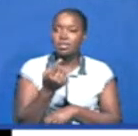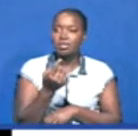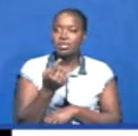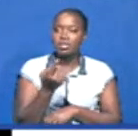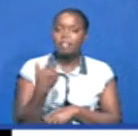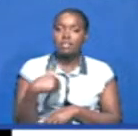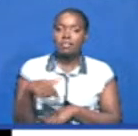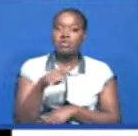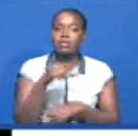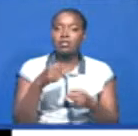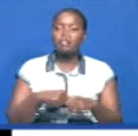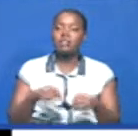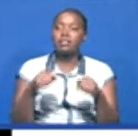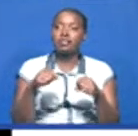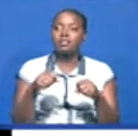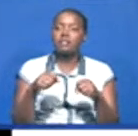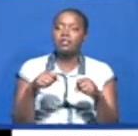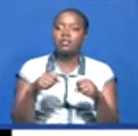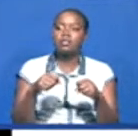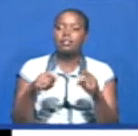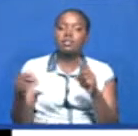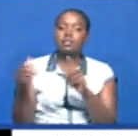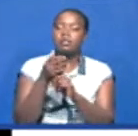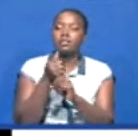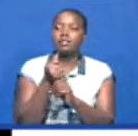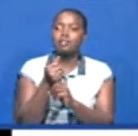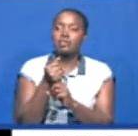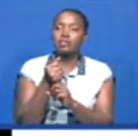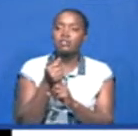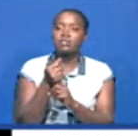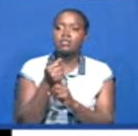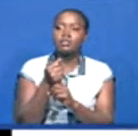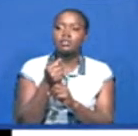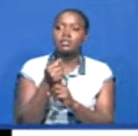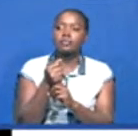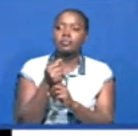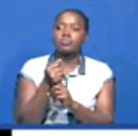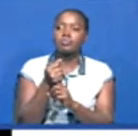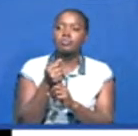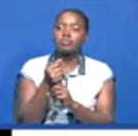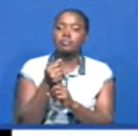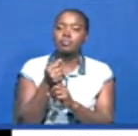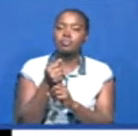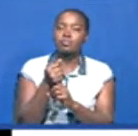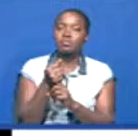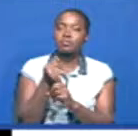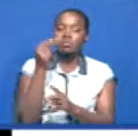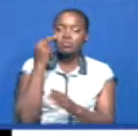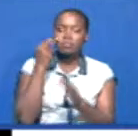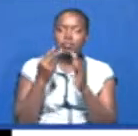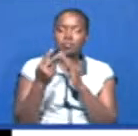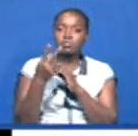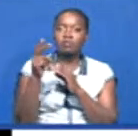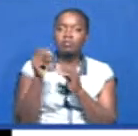to be able to achieve the envisaged